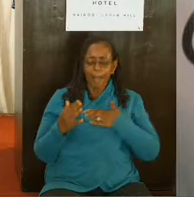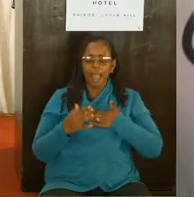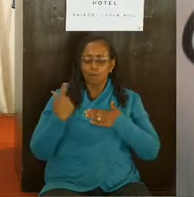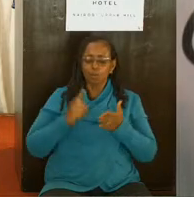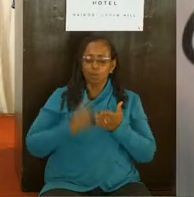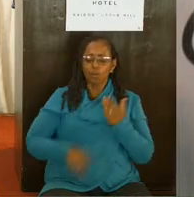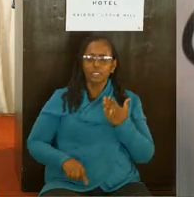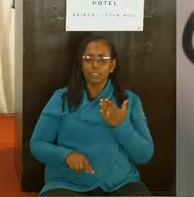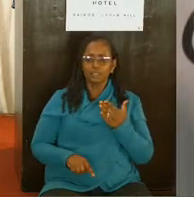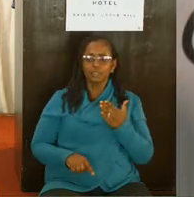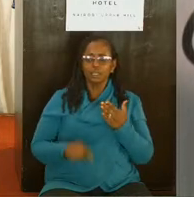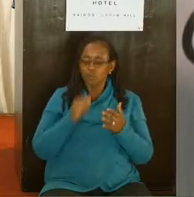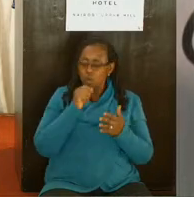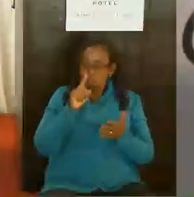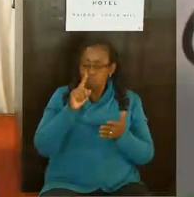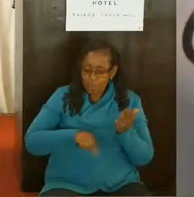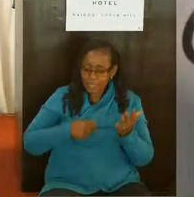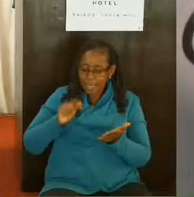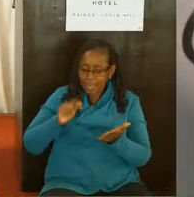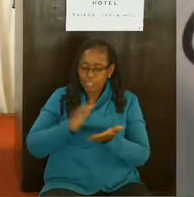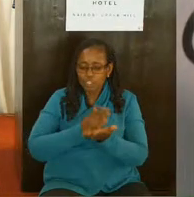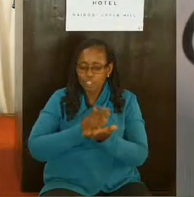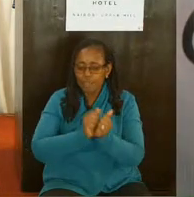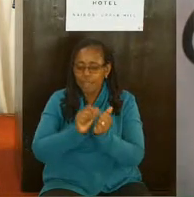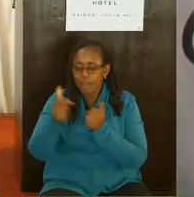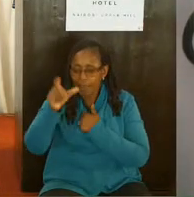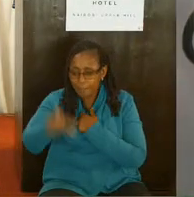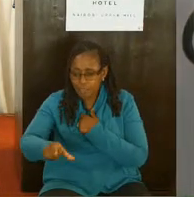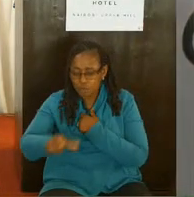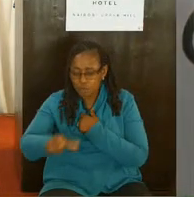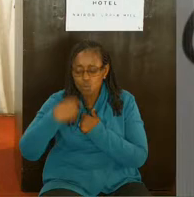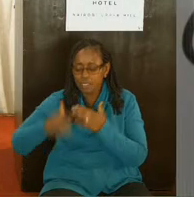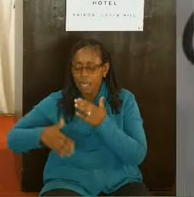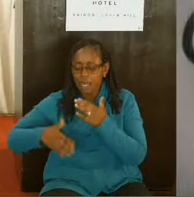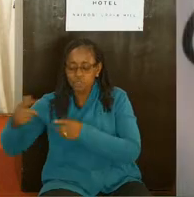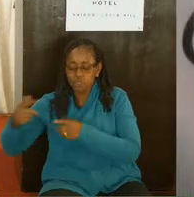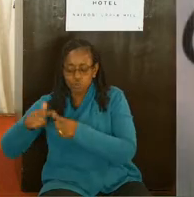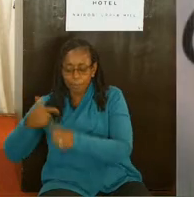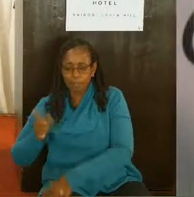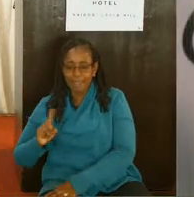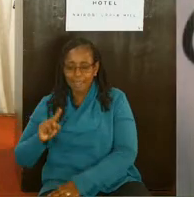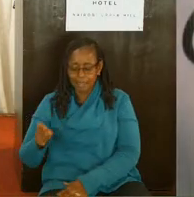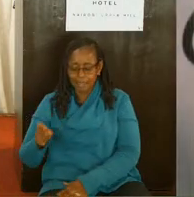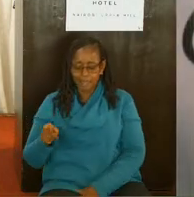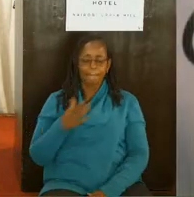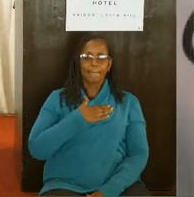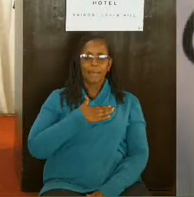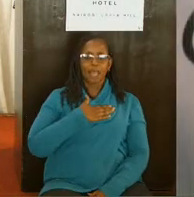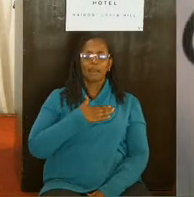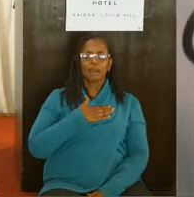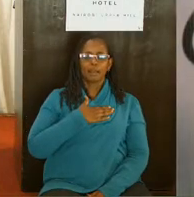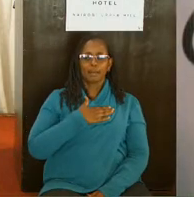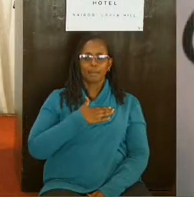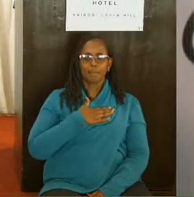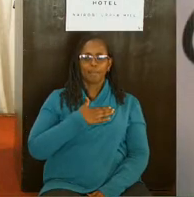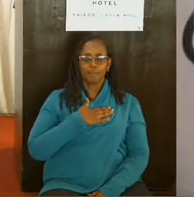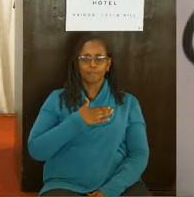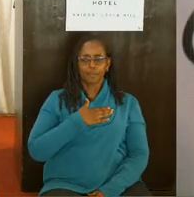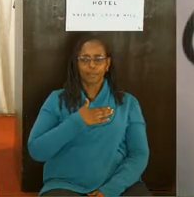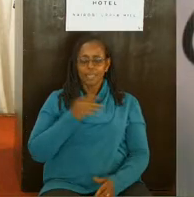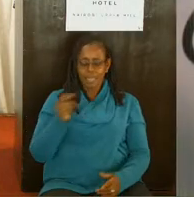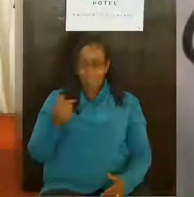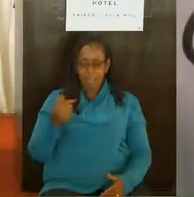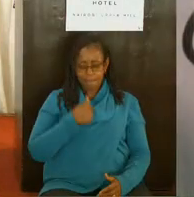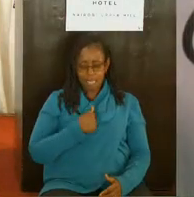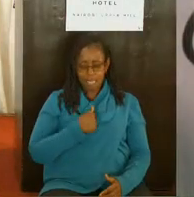it is not what I can share with somebody probably who is next to me this is mine you know this is this is mine it's